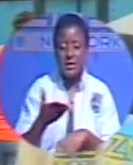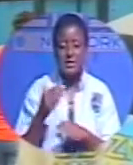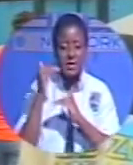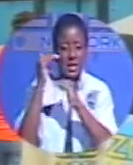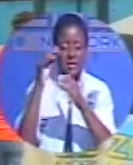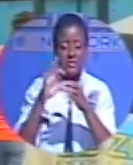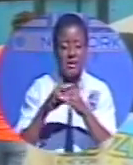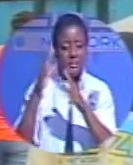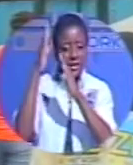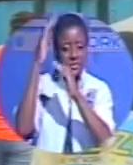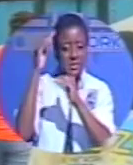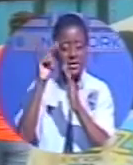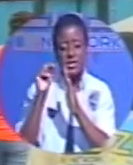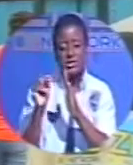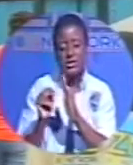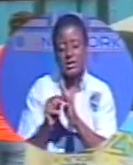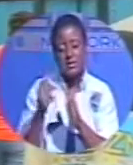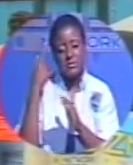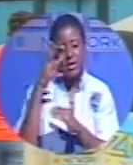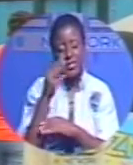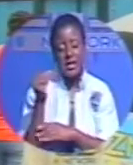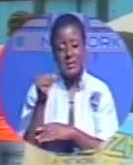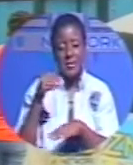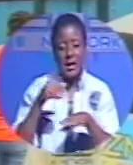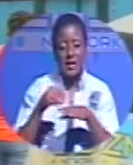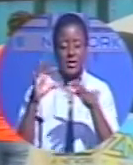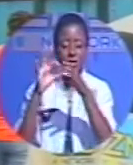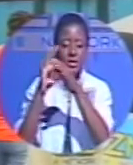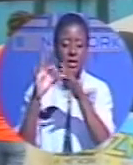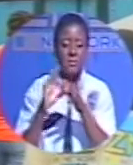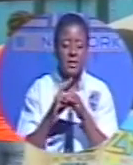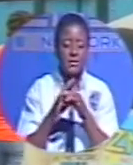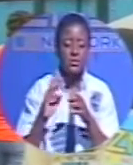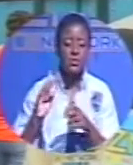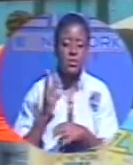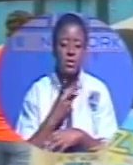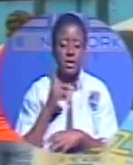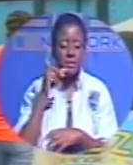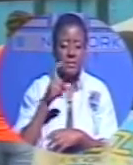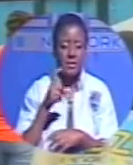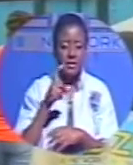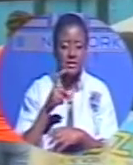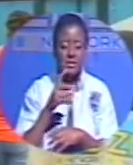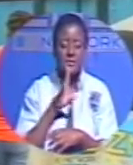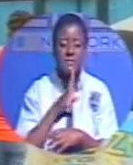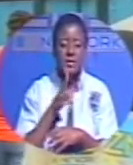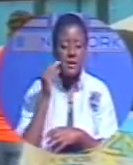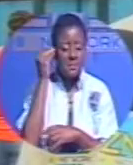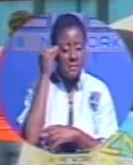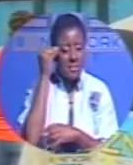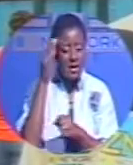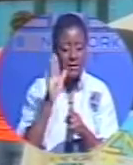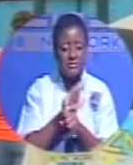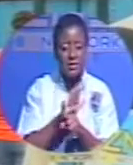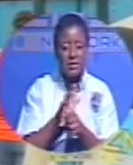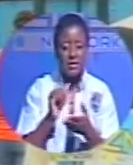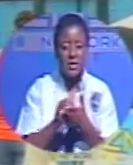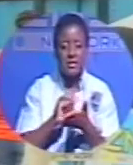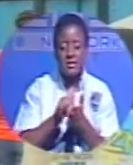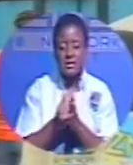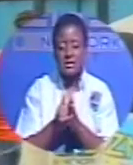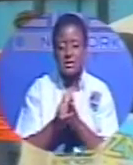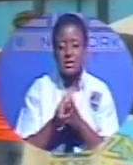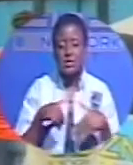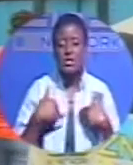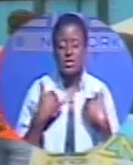of expectation for them at the Olympic Games. And we have to be very, very mindful, however, that these are young ladies competing